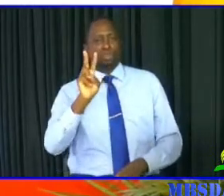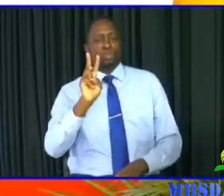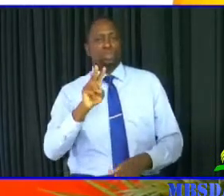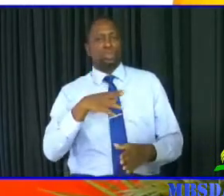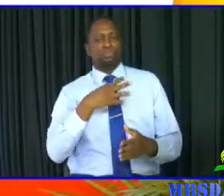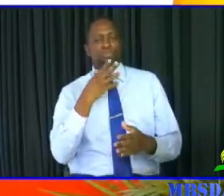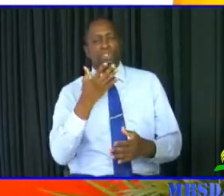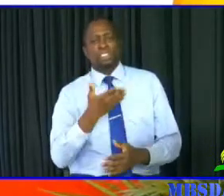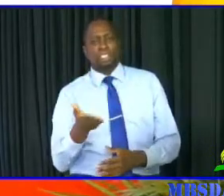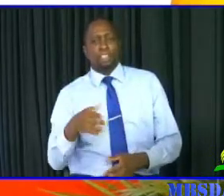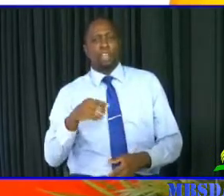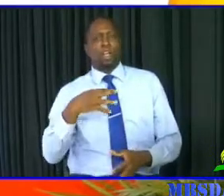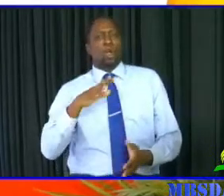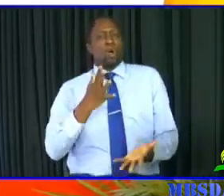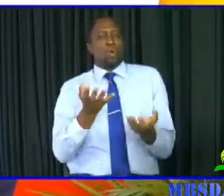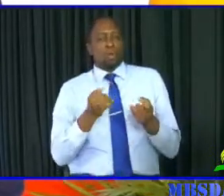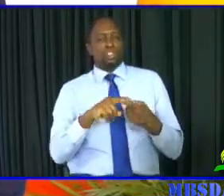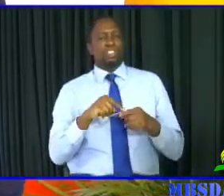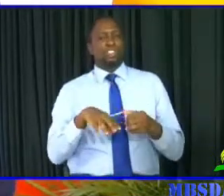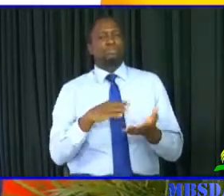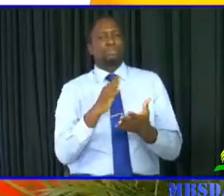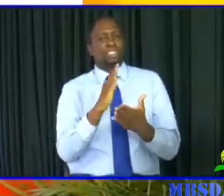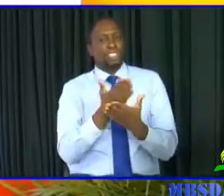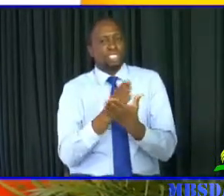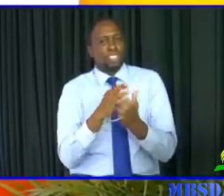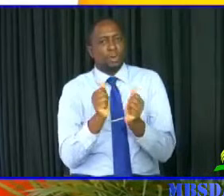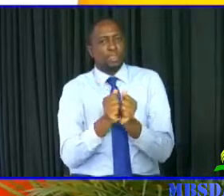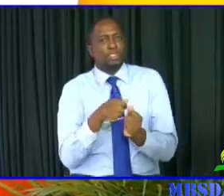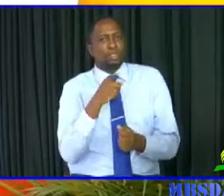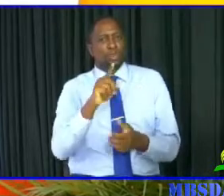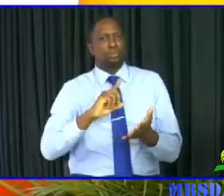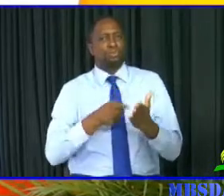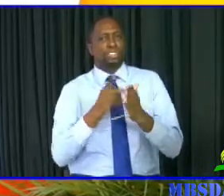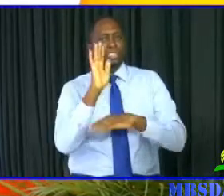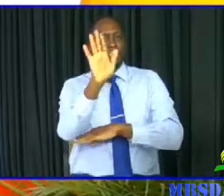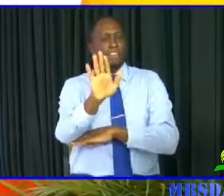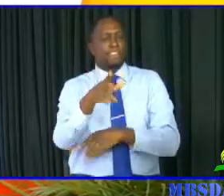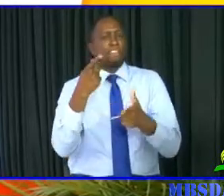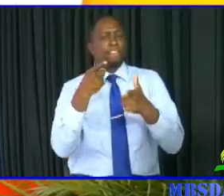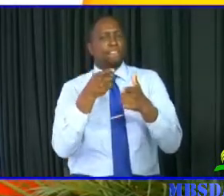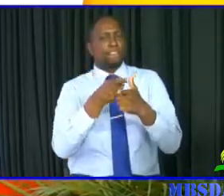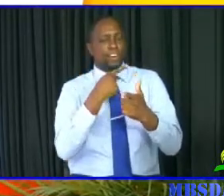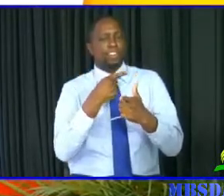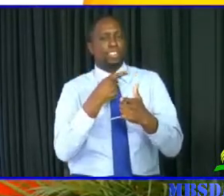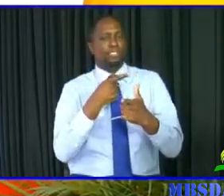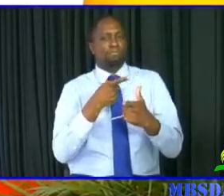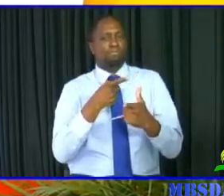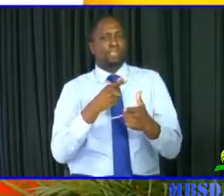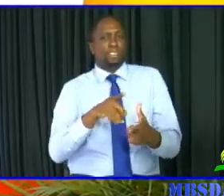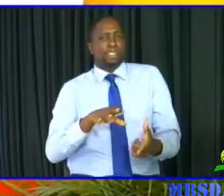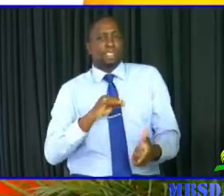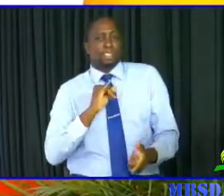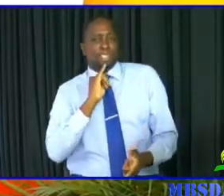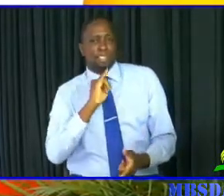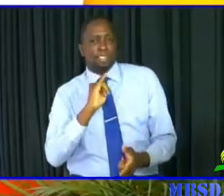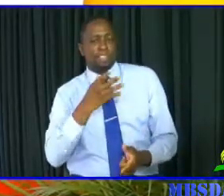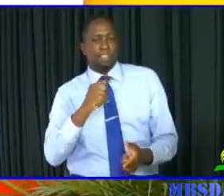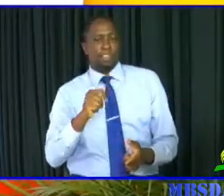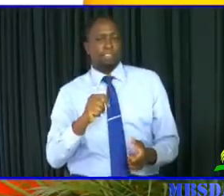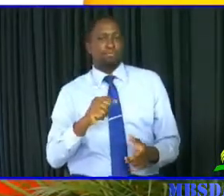I'd really like to share with you this evening. The first, for me, is the